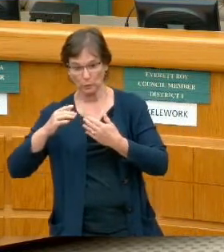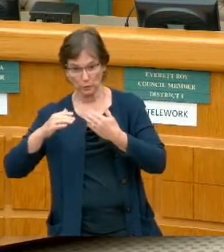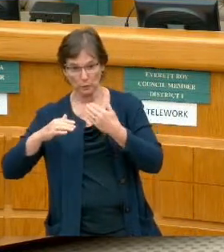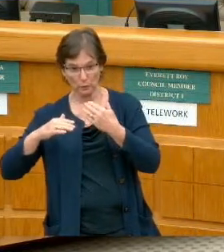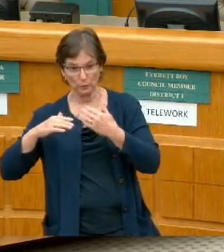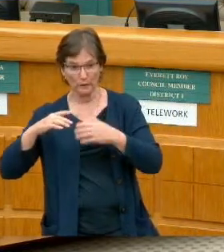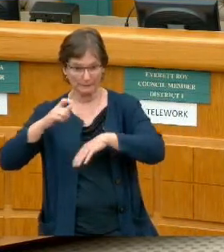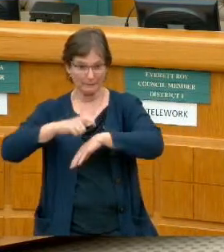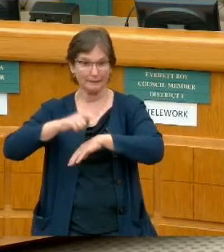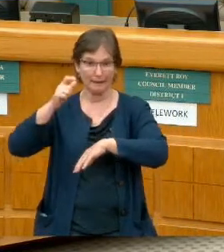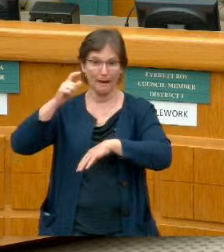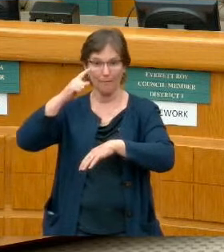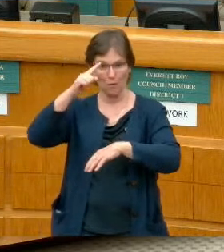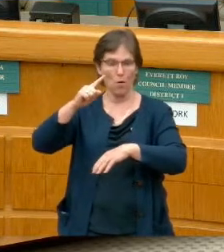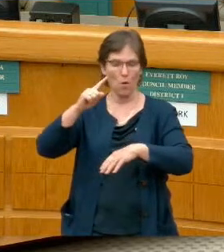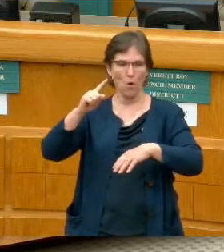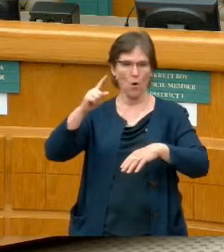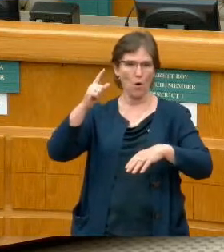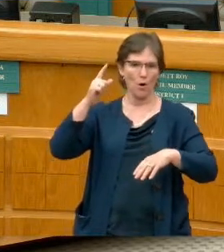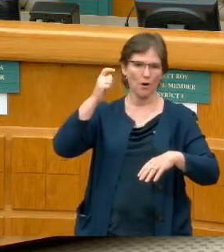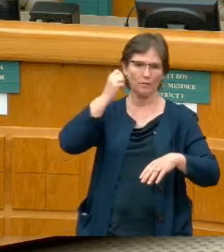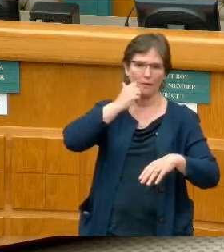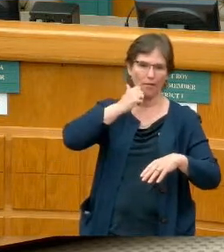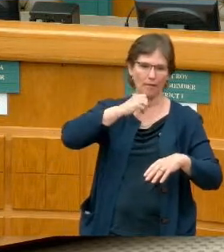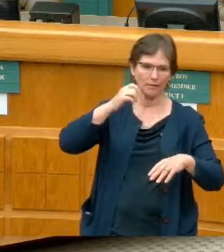council meeting. We'll start our briefing